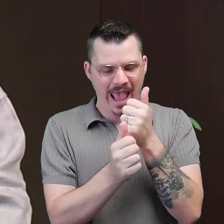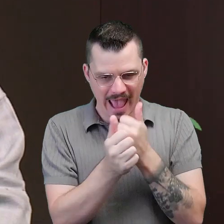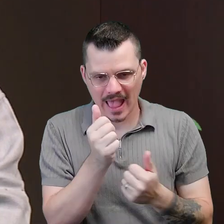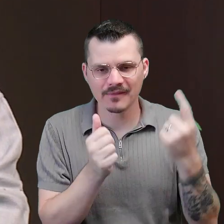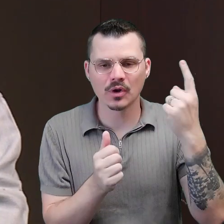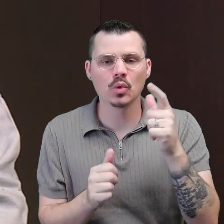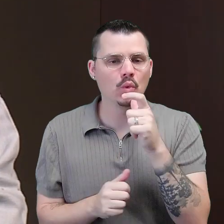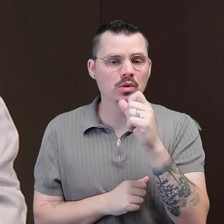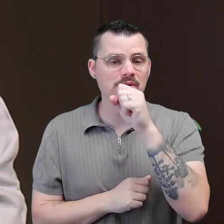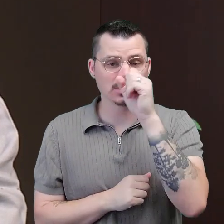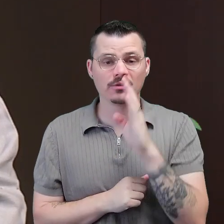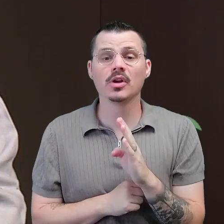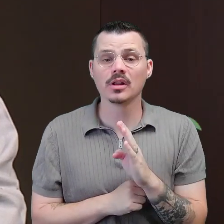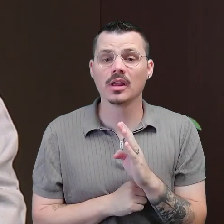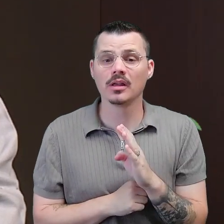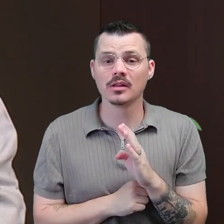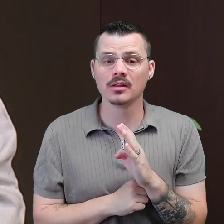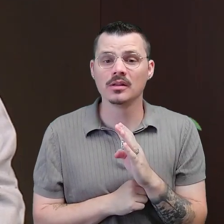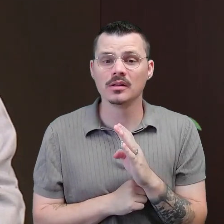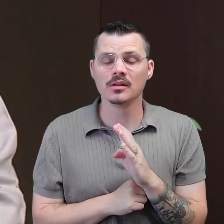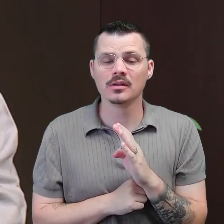that everybody with schizophrenia